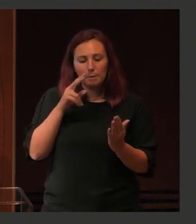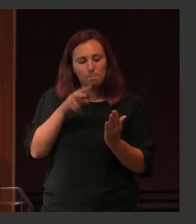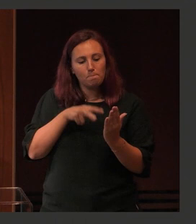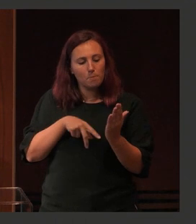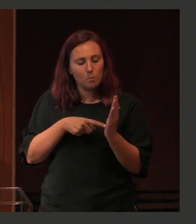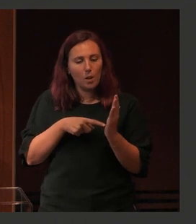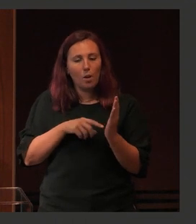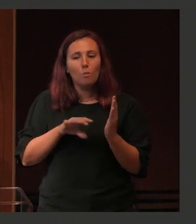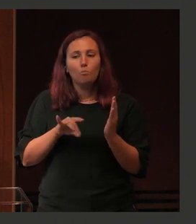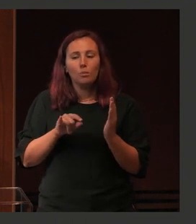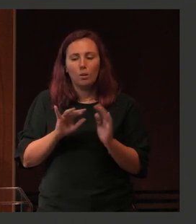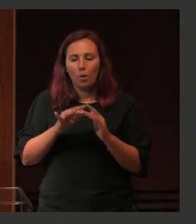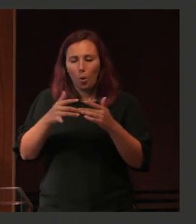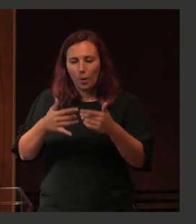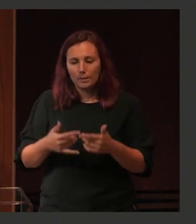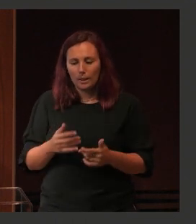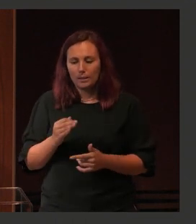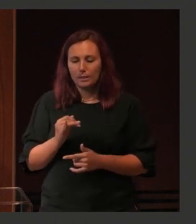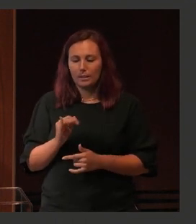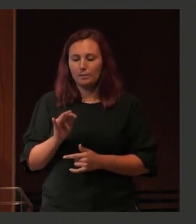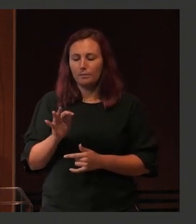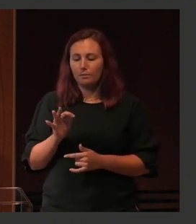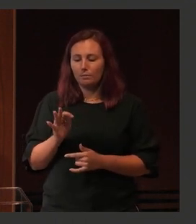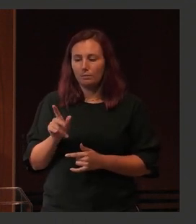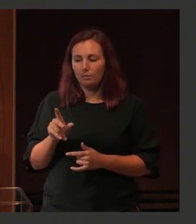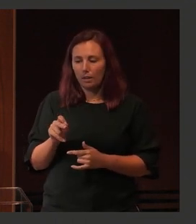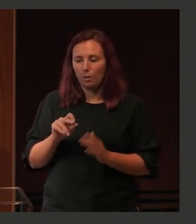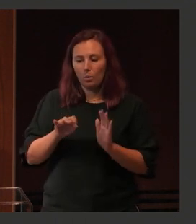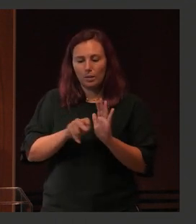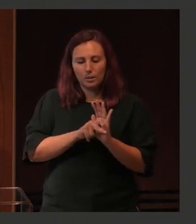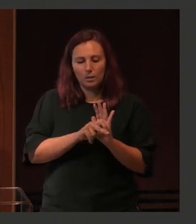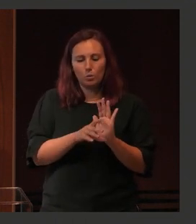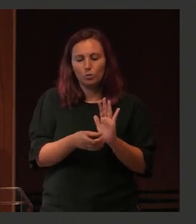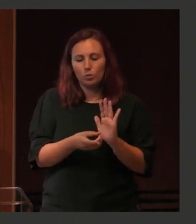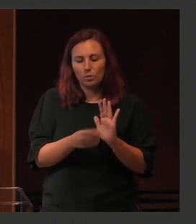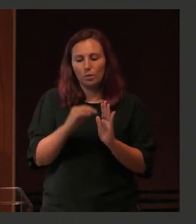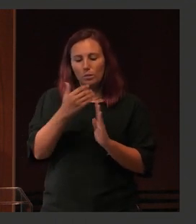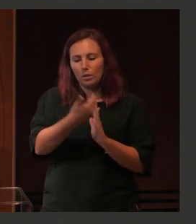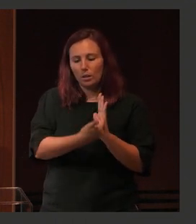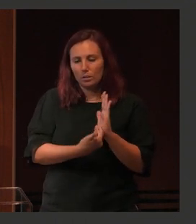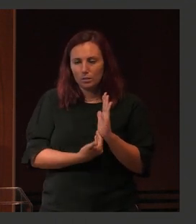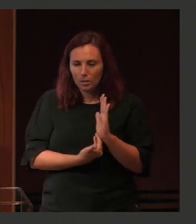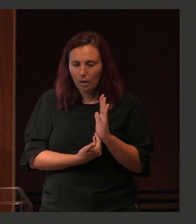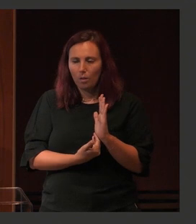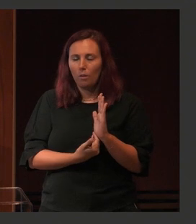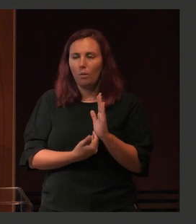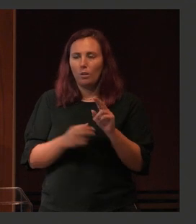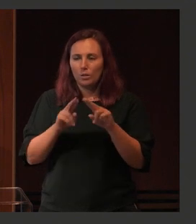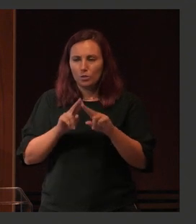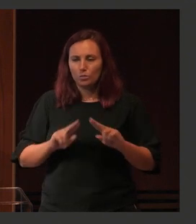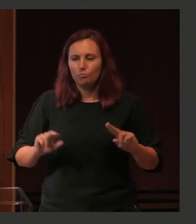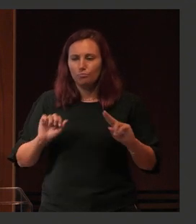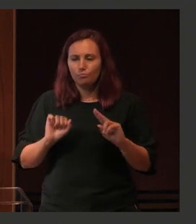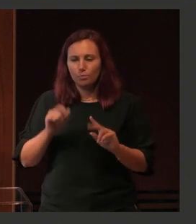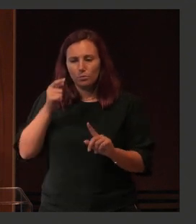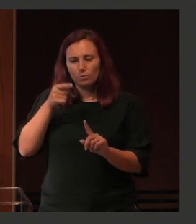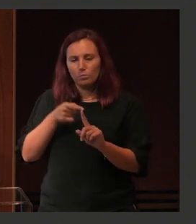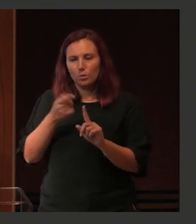find this. And of course, the Article 19 of the United Nations Declaration of Human Rights, being from